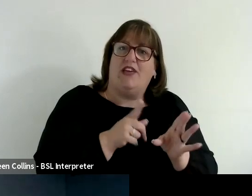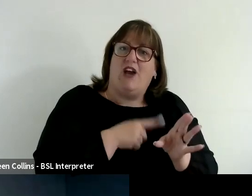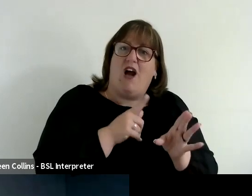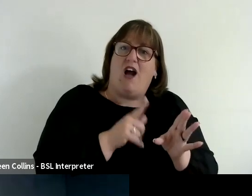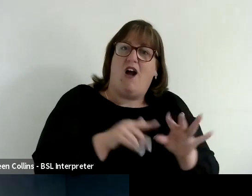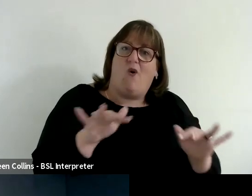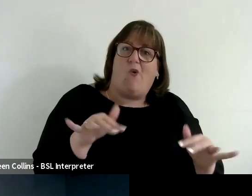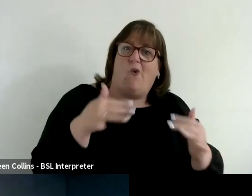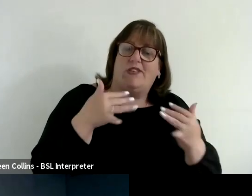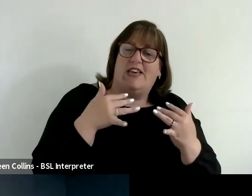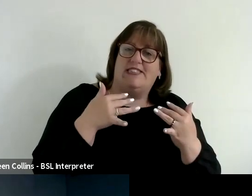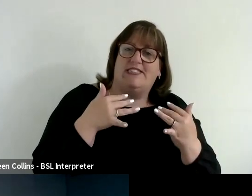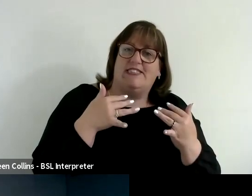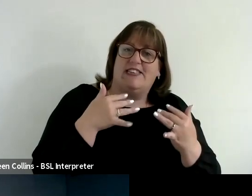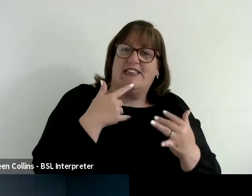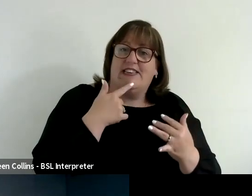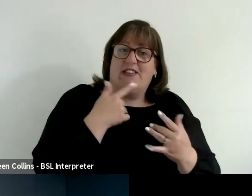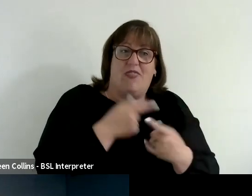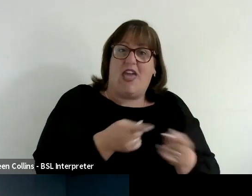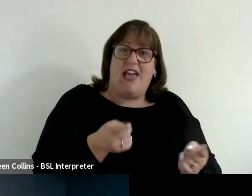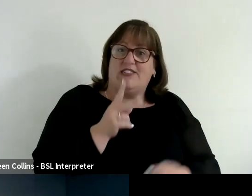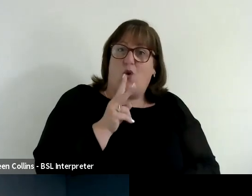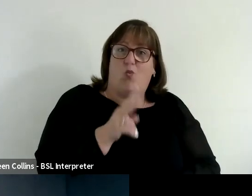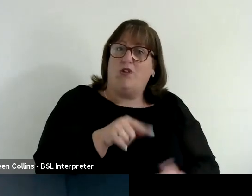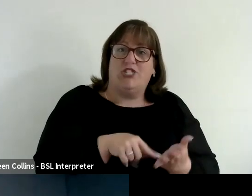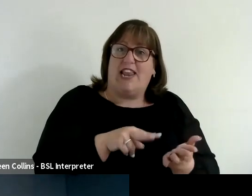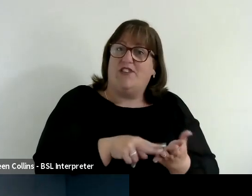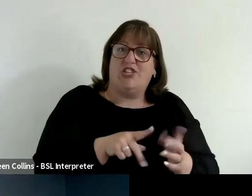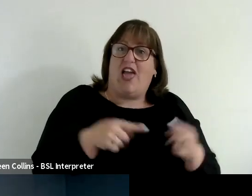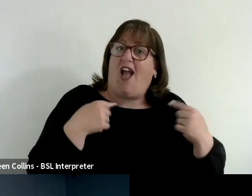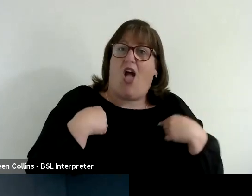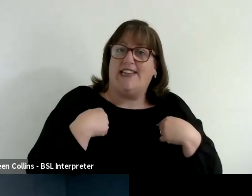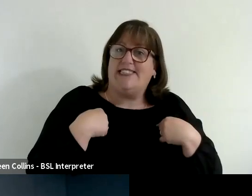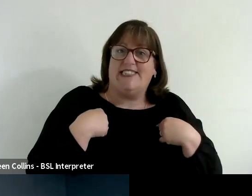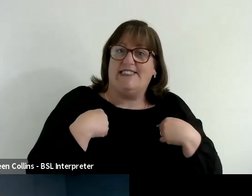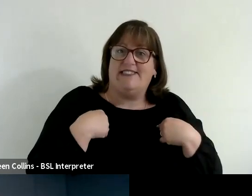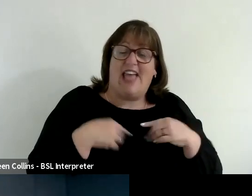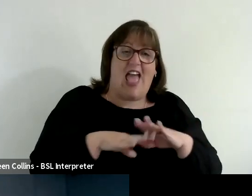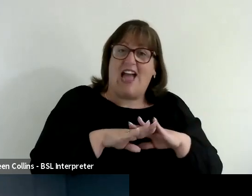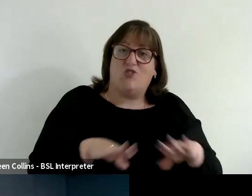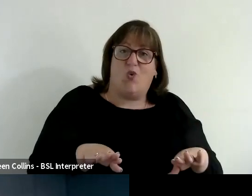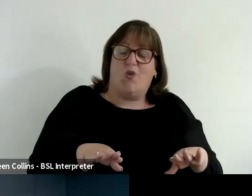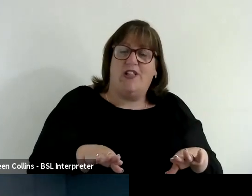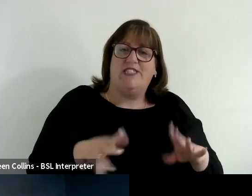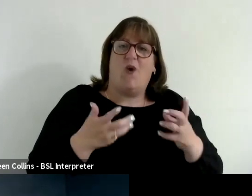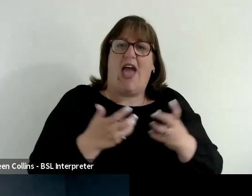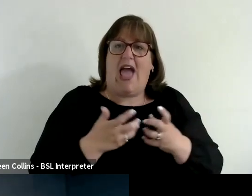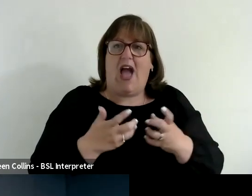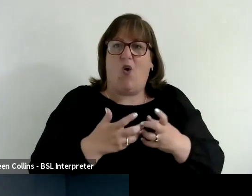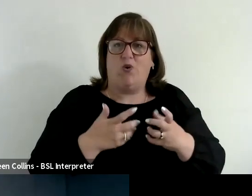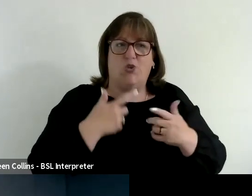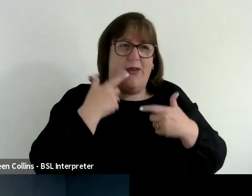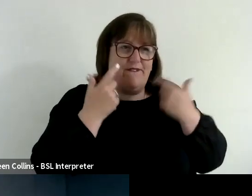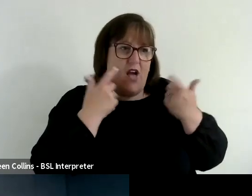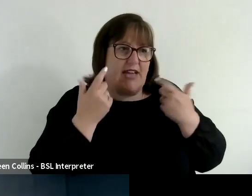not watching television the way I watch television at all. So it's how do we get content that